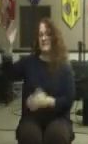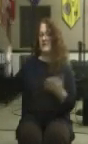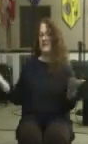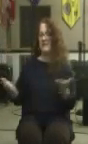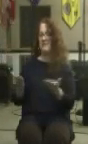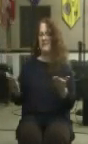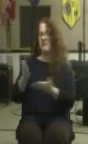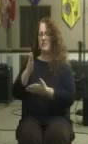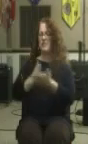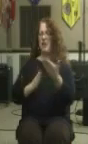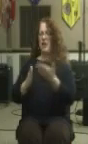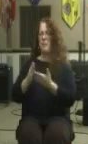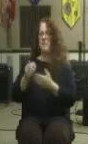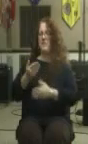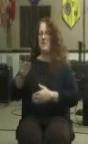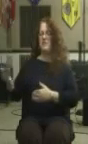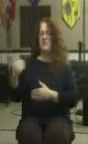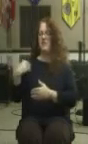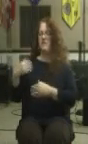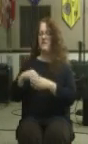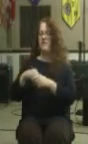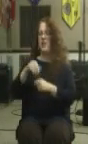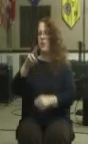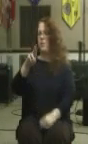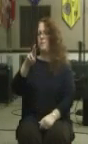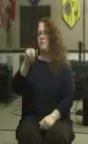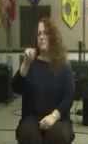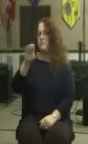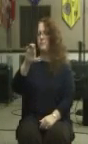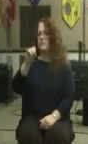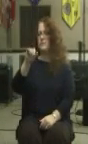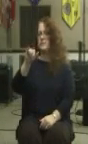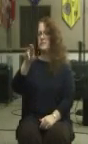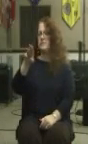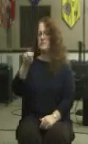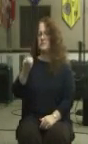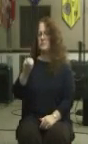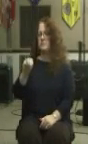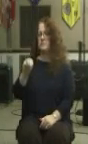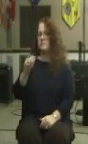were raised pretty much here, and we don't know that some of that stuff got on us.